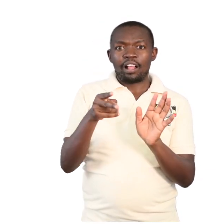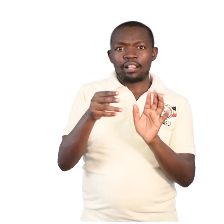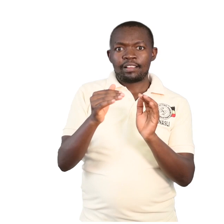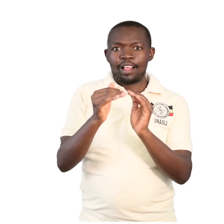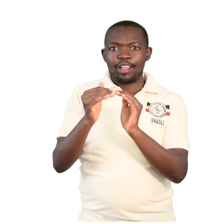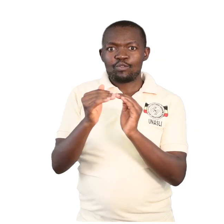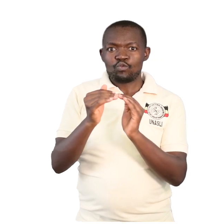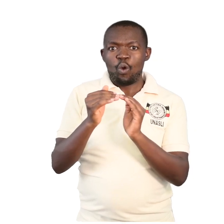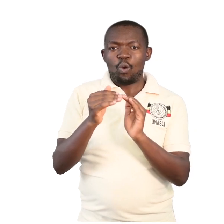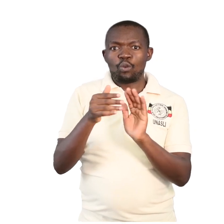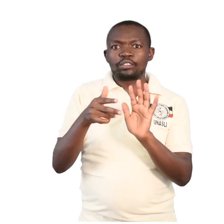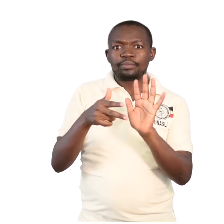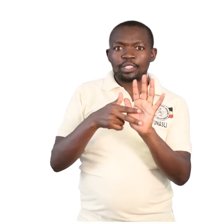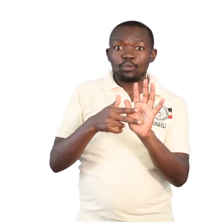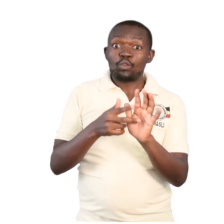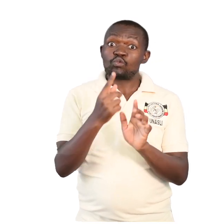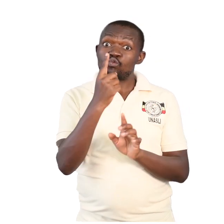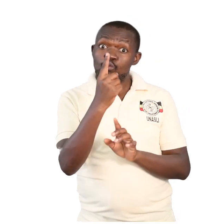meter.